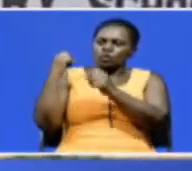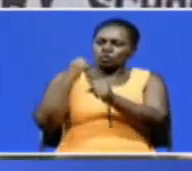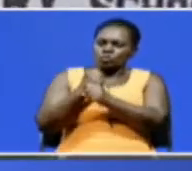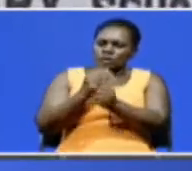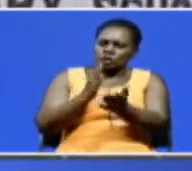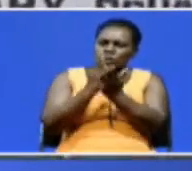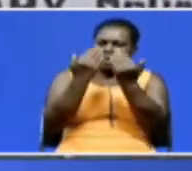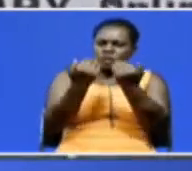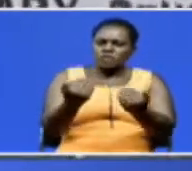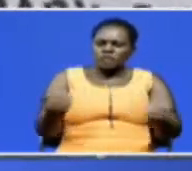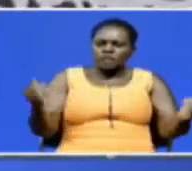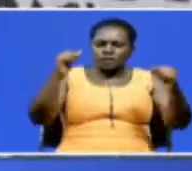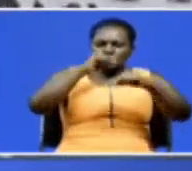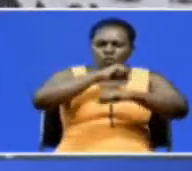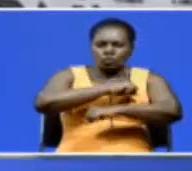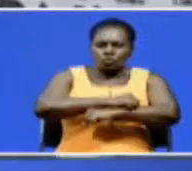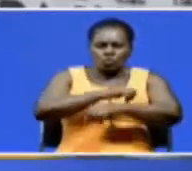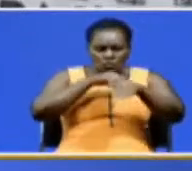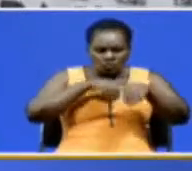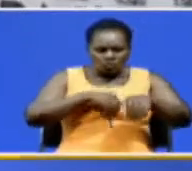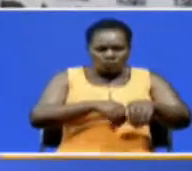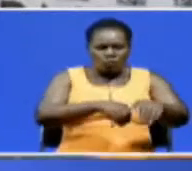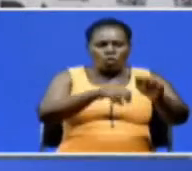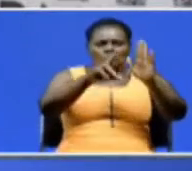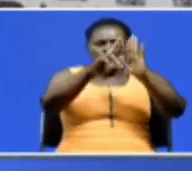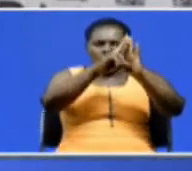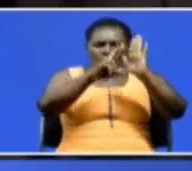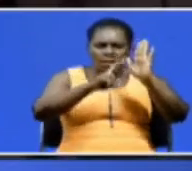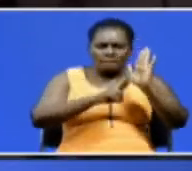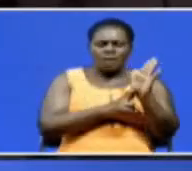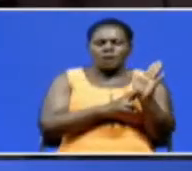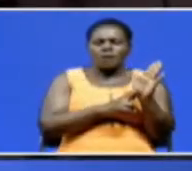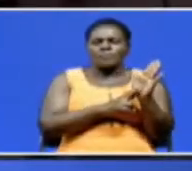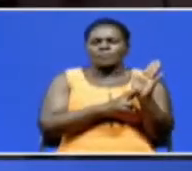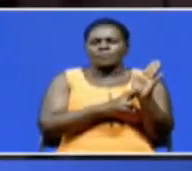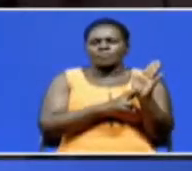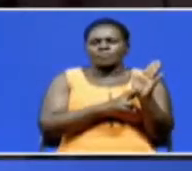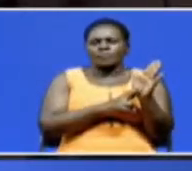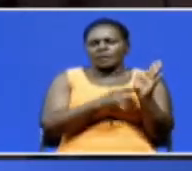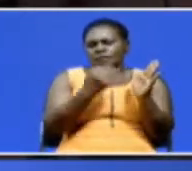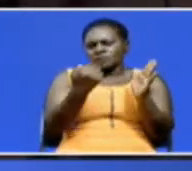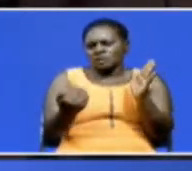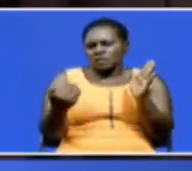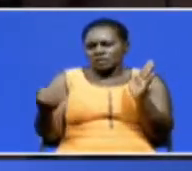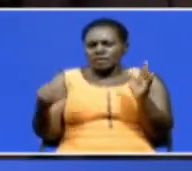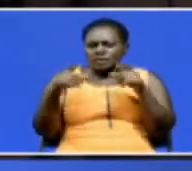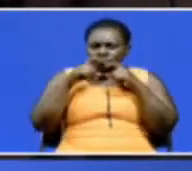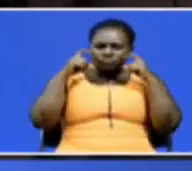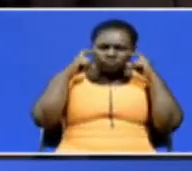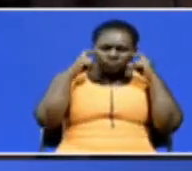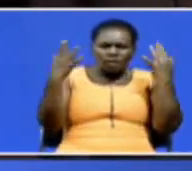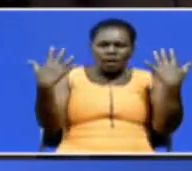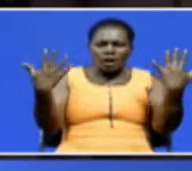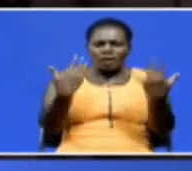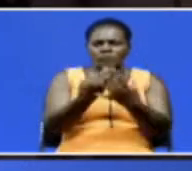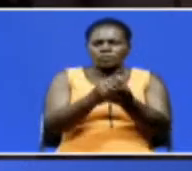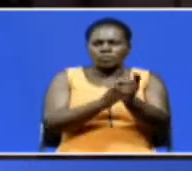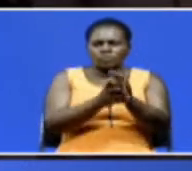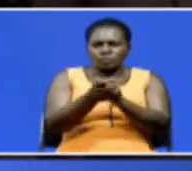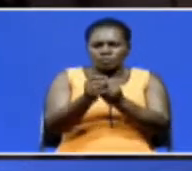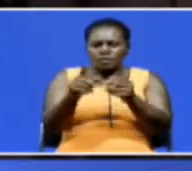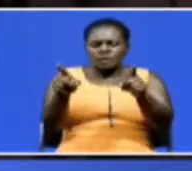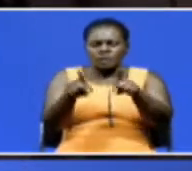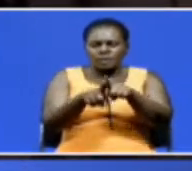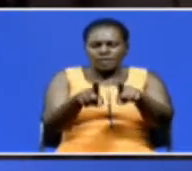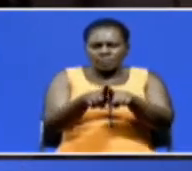ensure their children in schools observe COVID-19 protocols. As long as the children are masking, washing their hands, and that